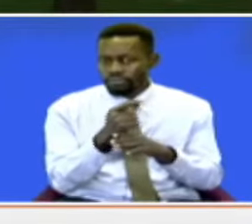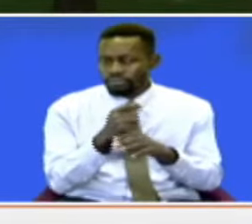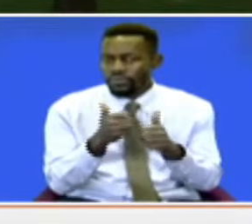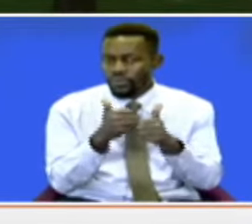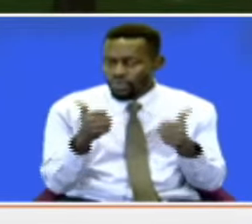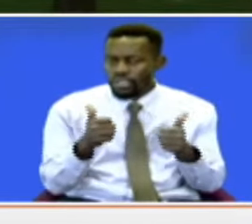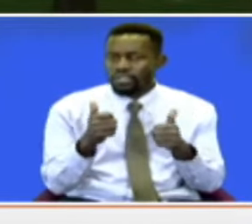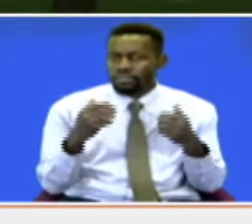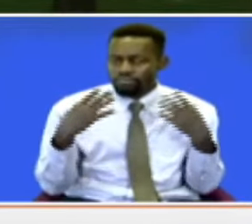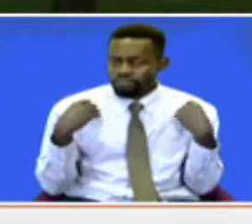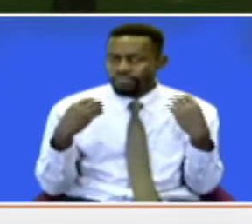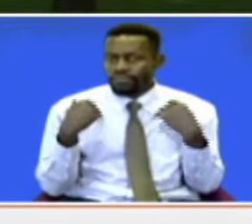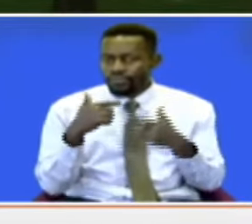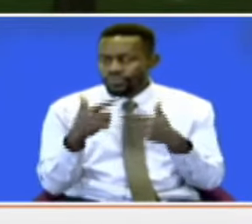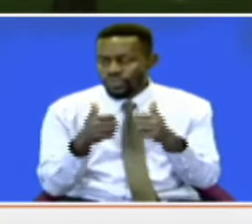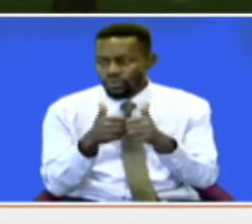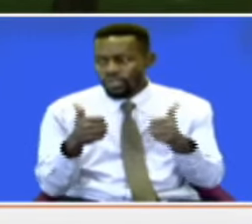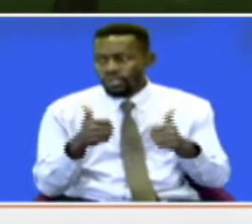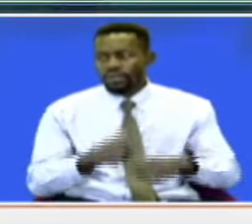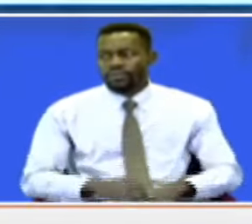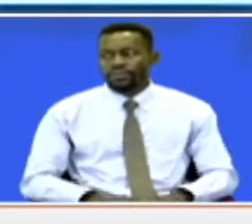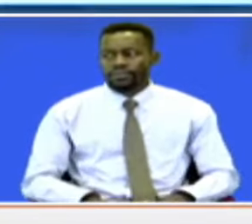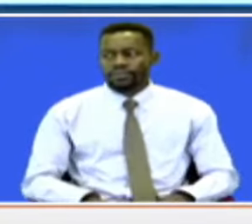been going on well.